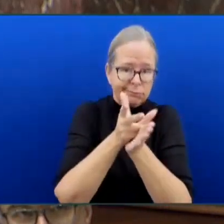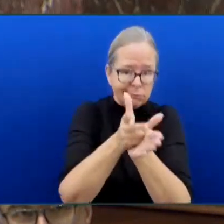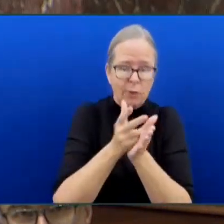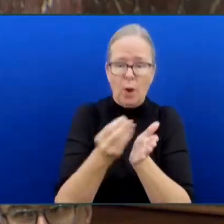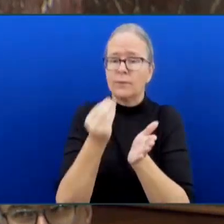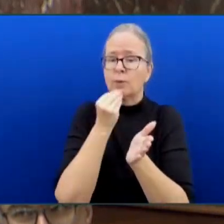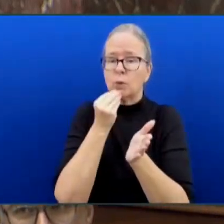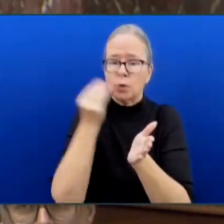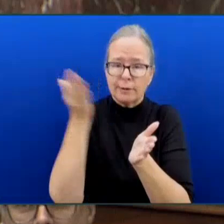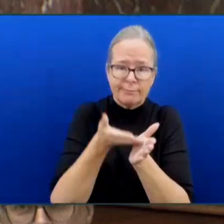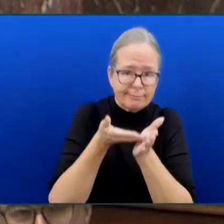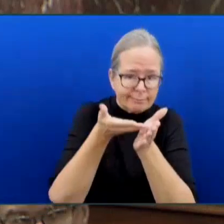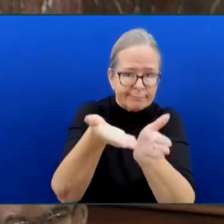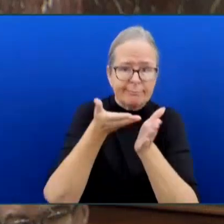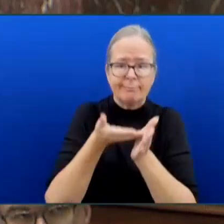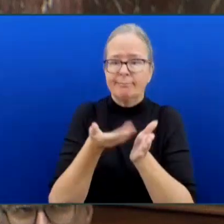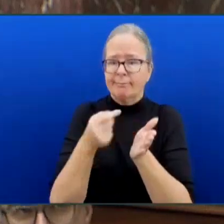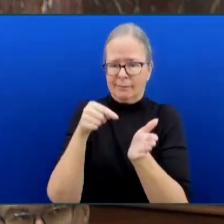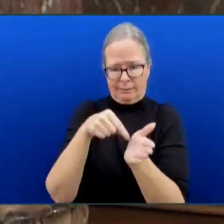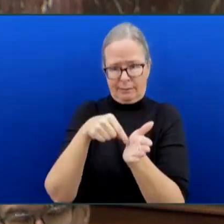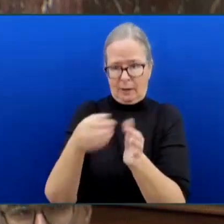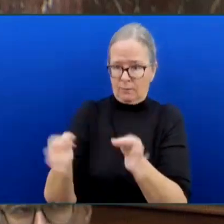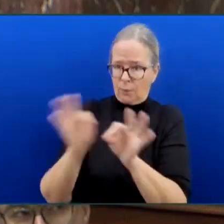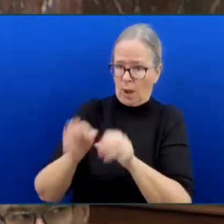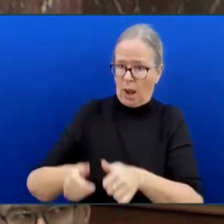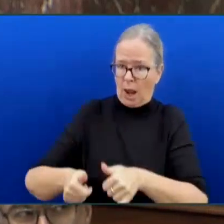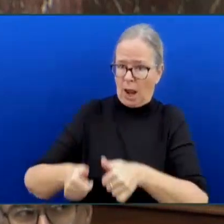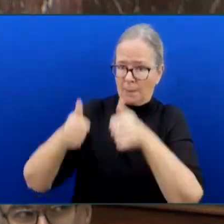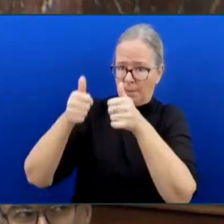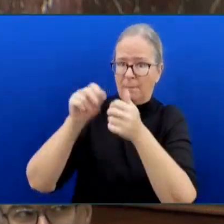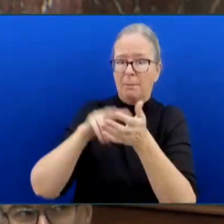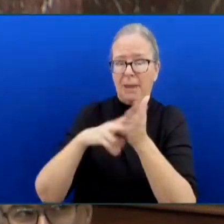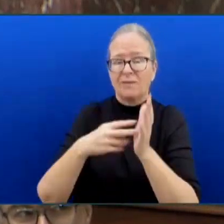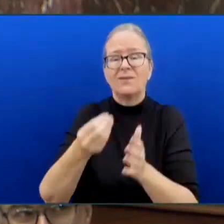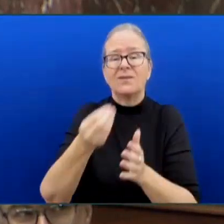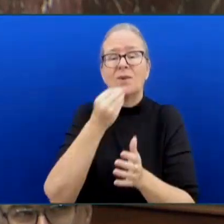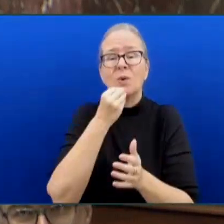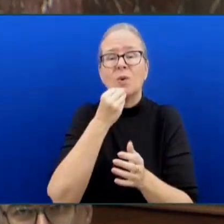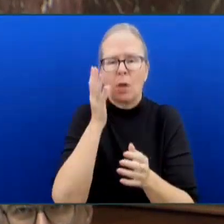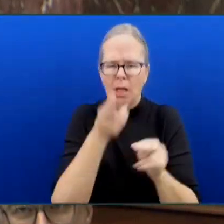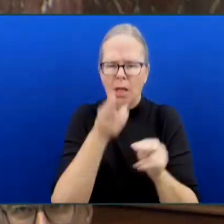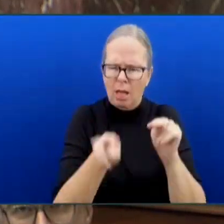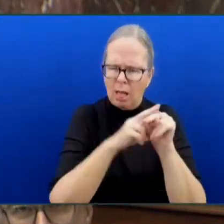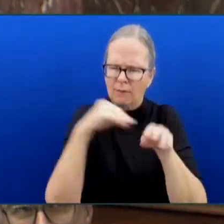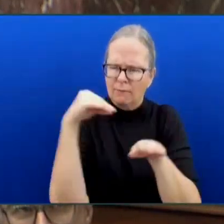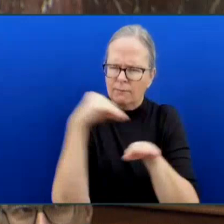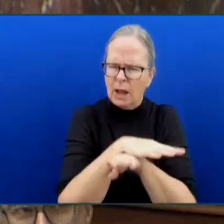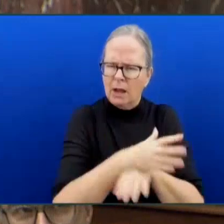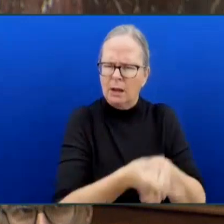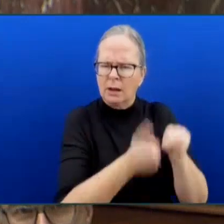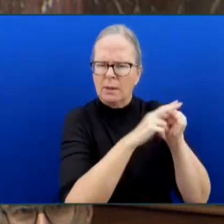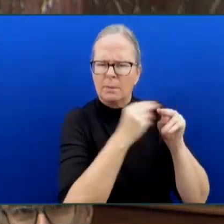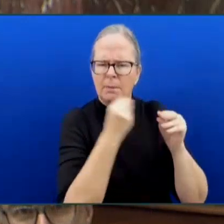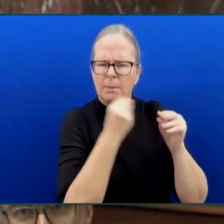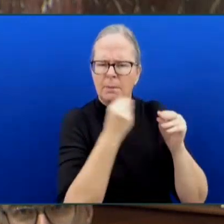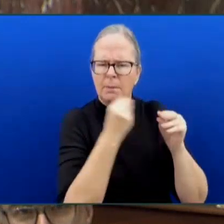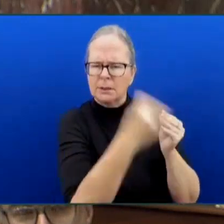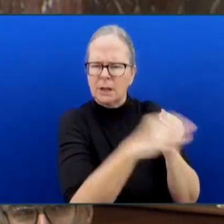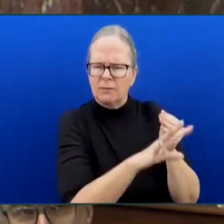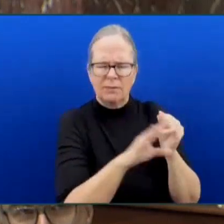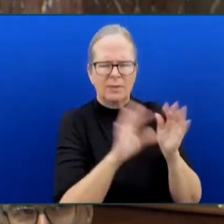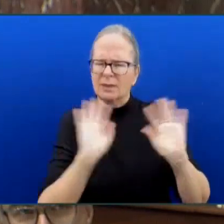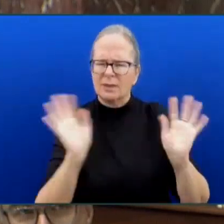They voted against that. By the way, Mr. Speaker, they should recognize that the number of vice presidents in 2016, 2017